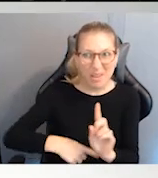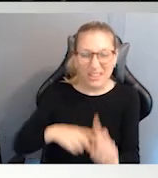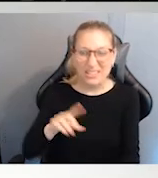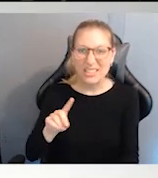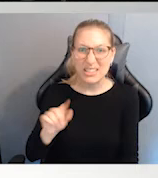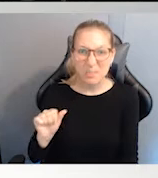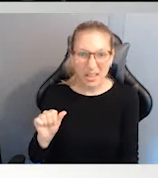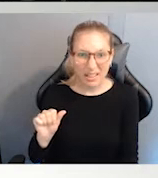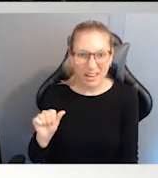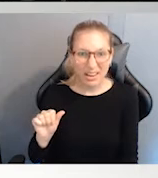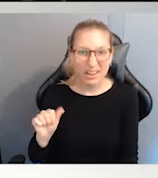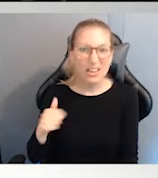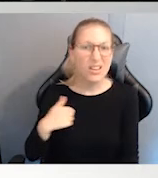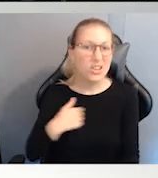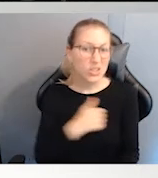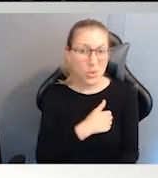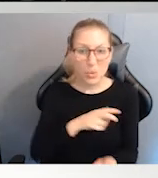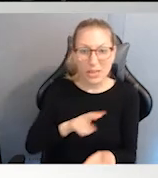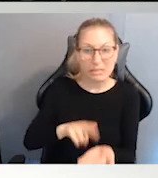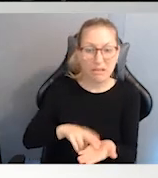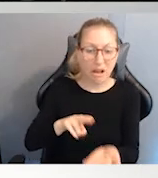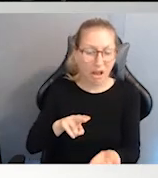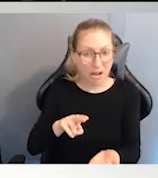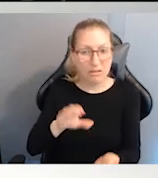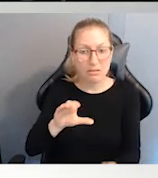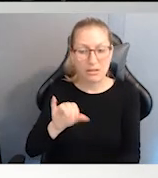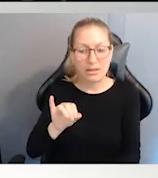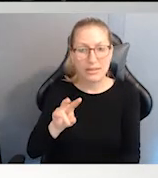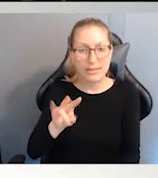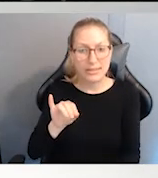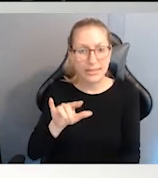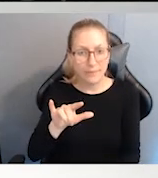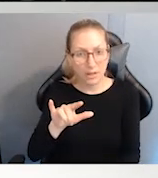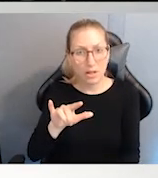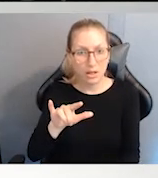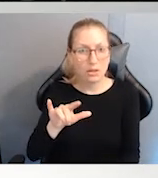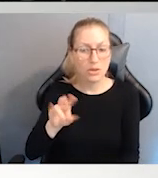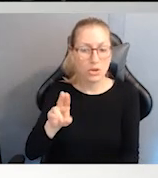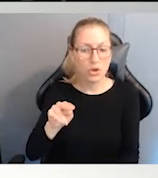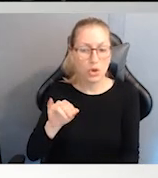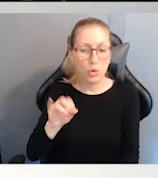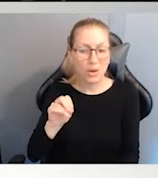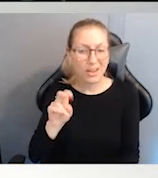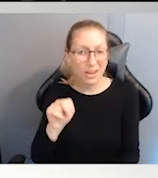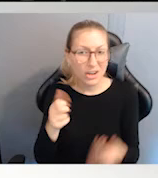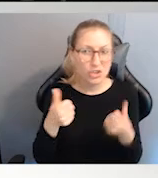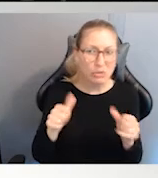civil union, and we're trying to get to change that.